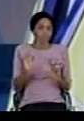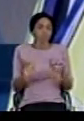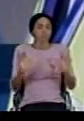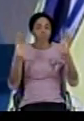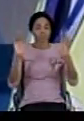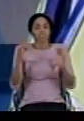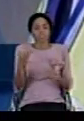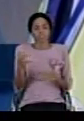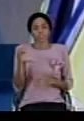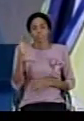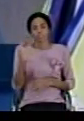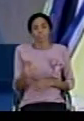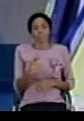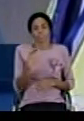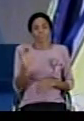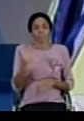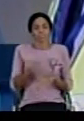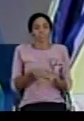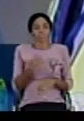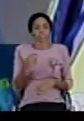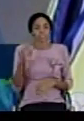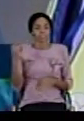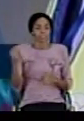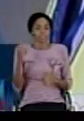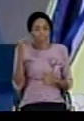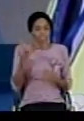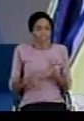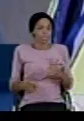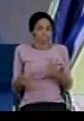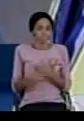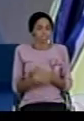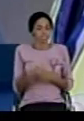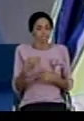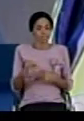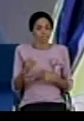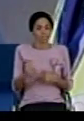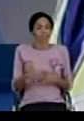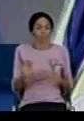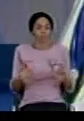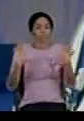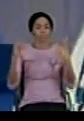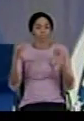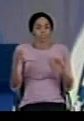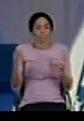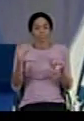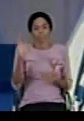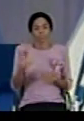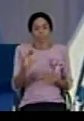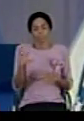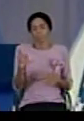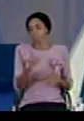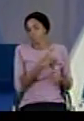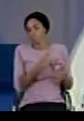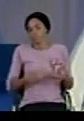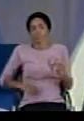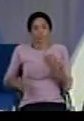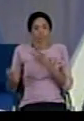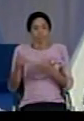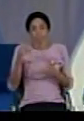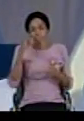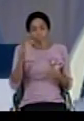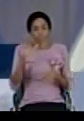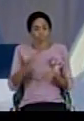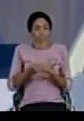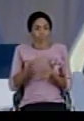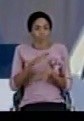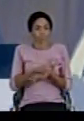On the last day of the wonders of the cross, God visited me. On Sunday evening, after